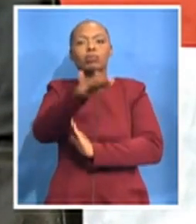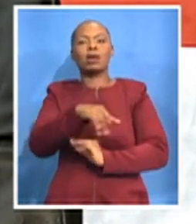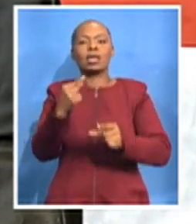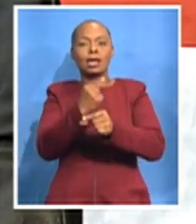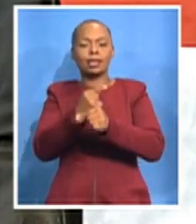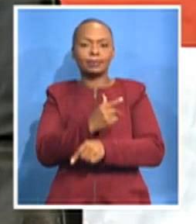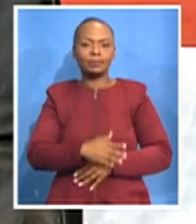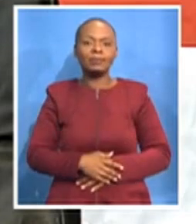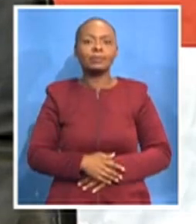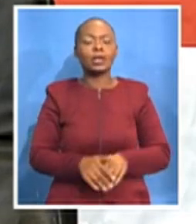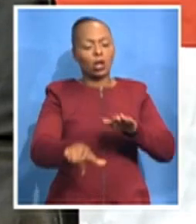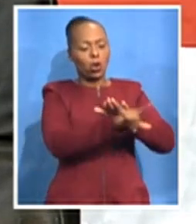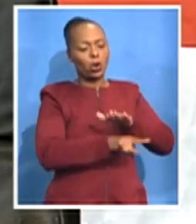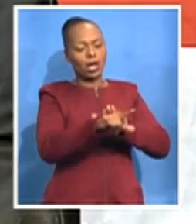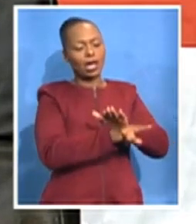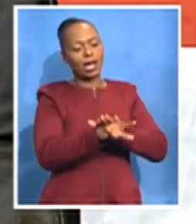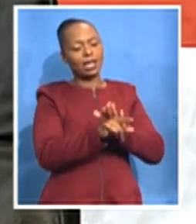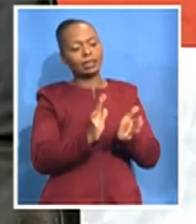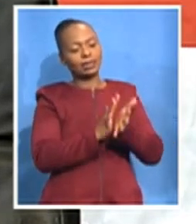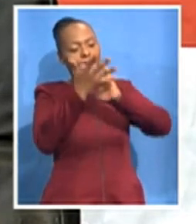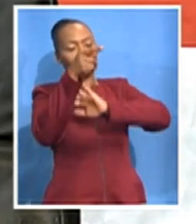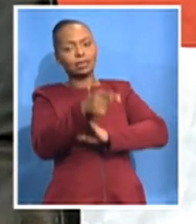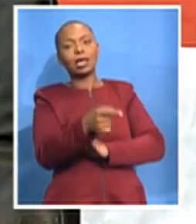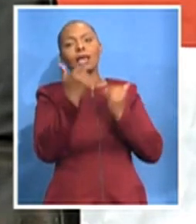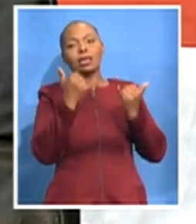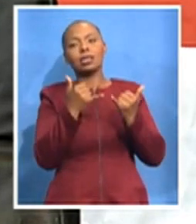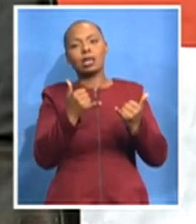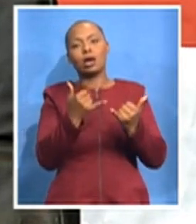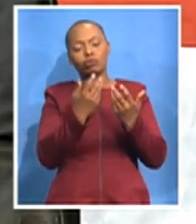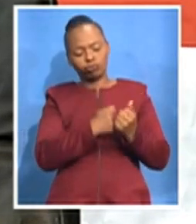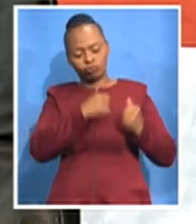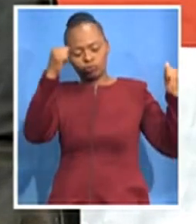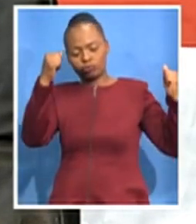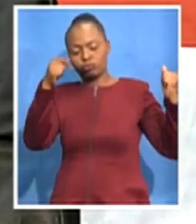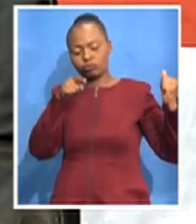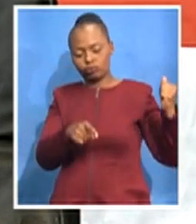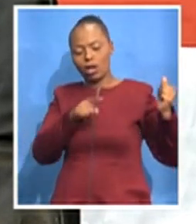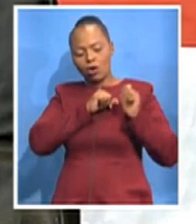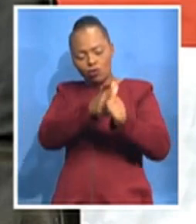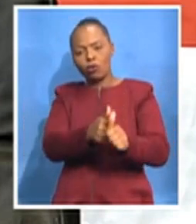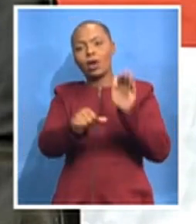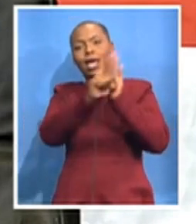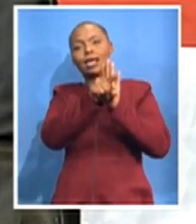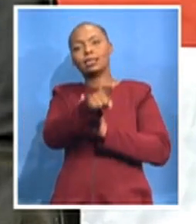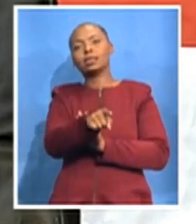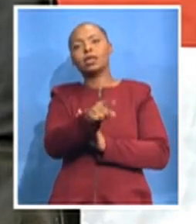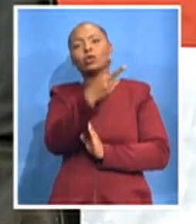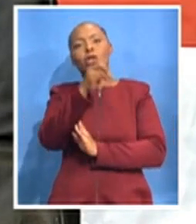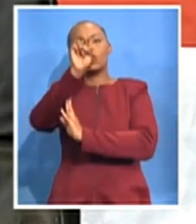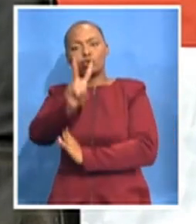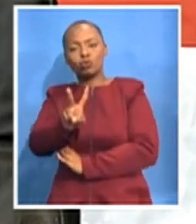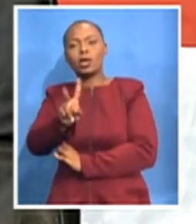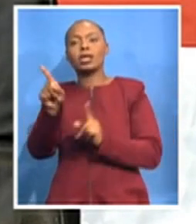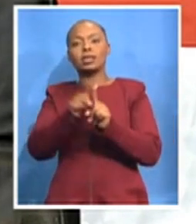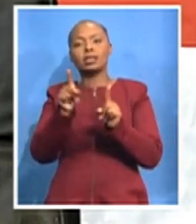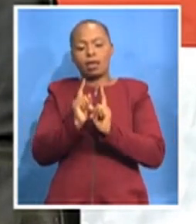was declared in terms of the Disaster Management Act of 2002, and the emergency measures had to be implemented